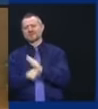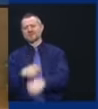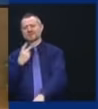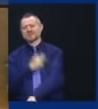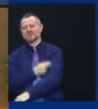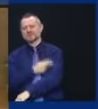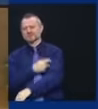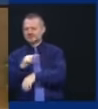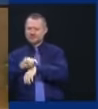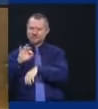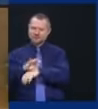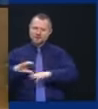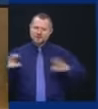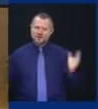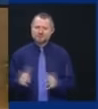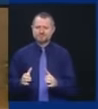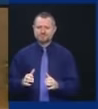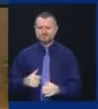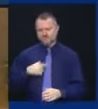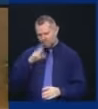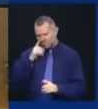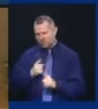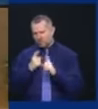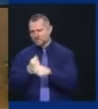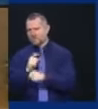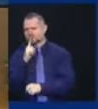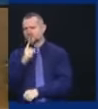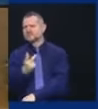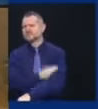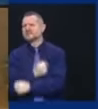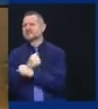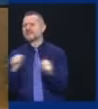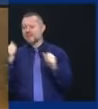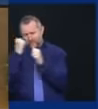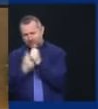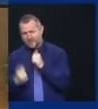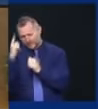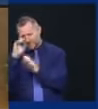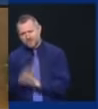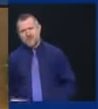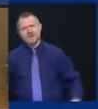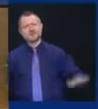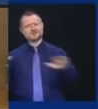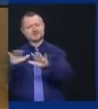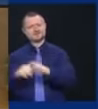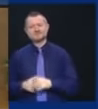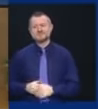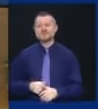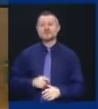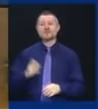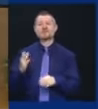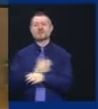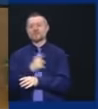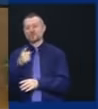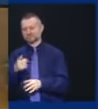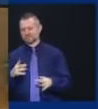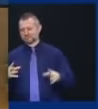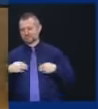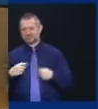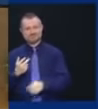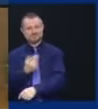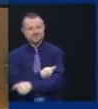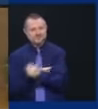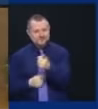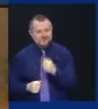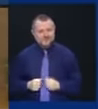Force to make sure that the vaccines would be safe enough for the people of New York before you took your vaccine. And a short